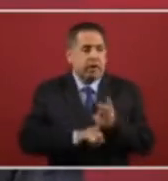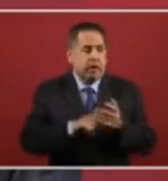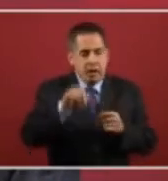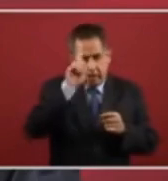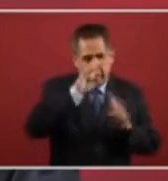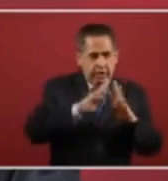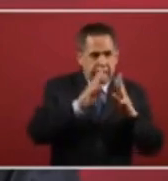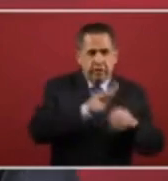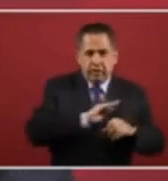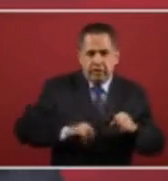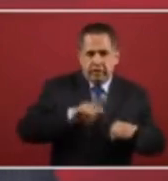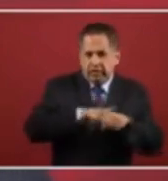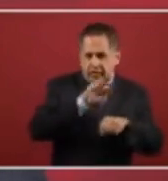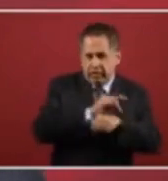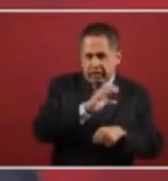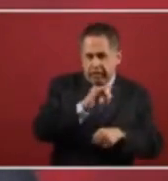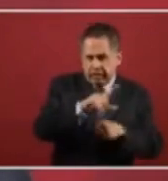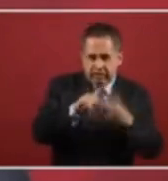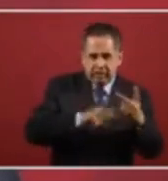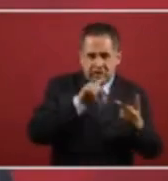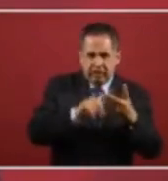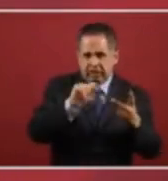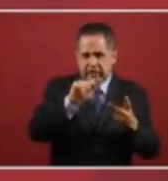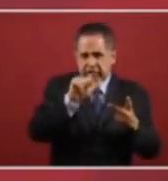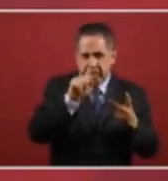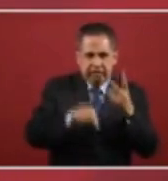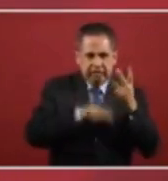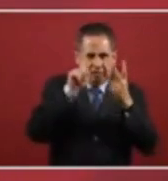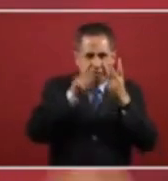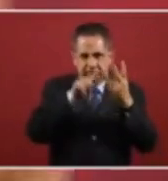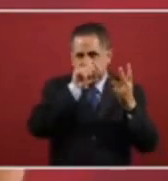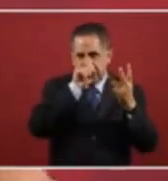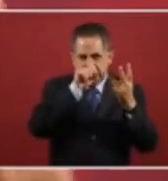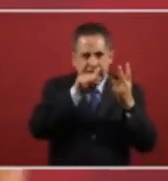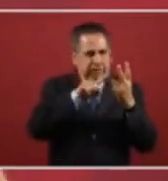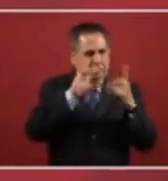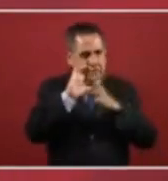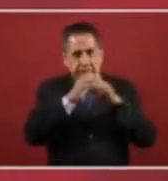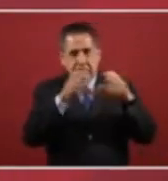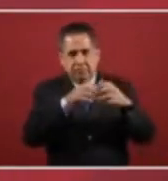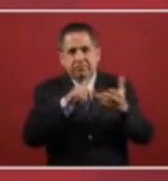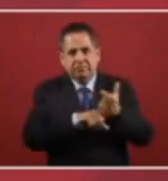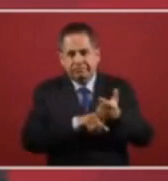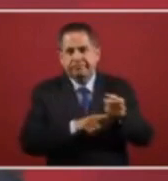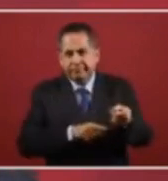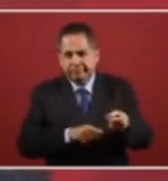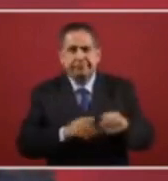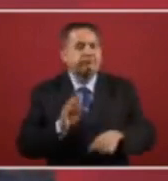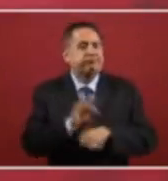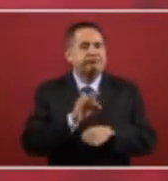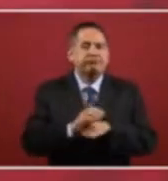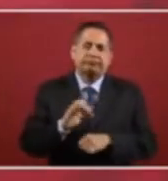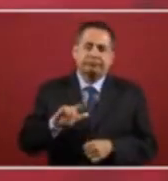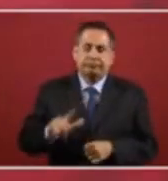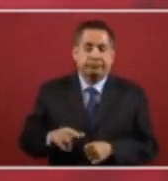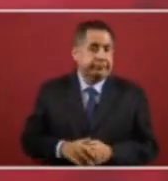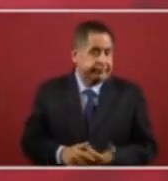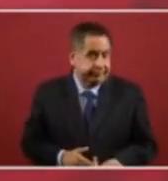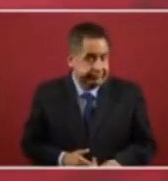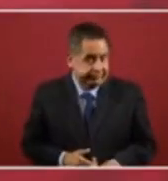atlases, their protection of their civil protection, and then also committees on the